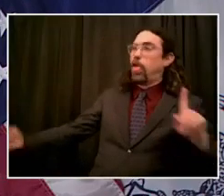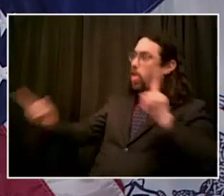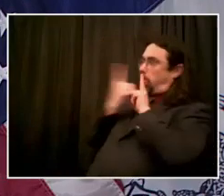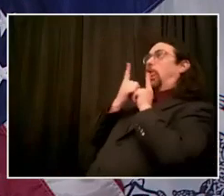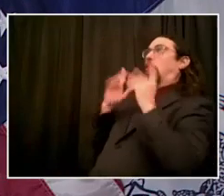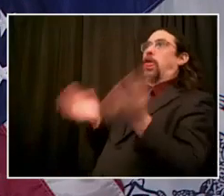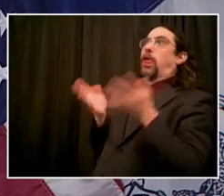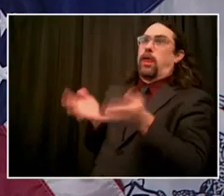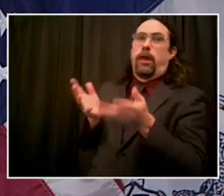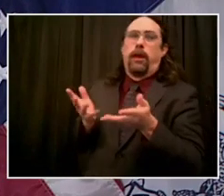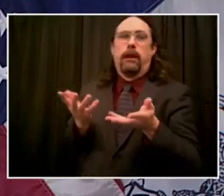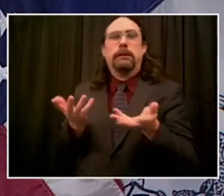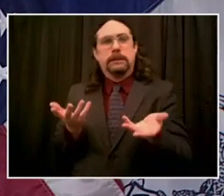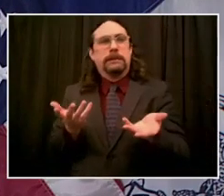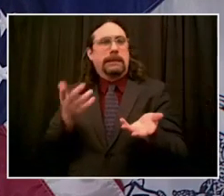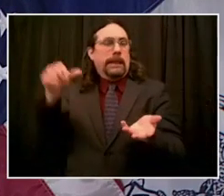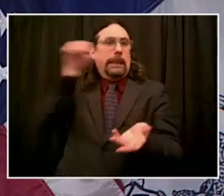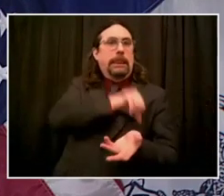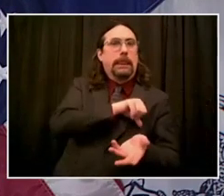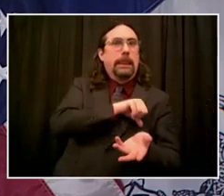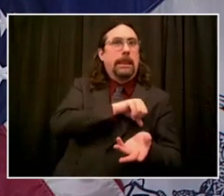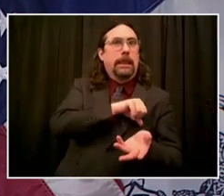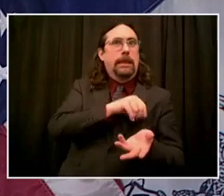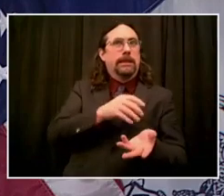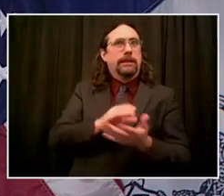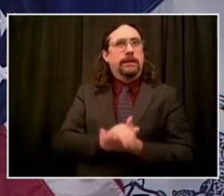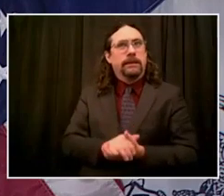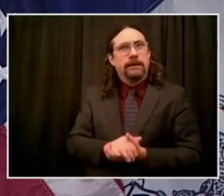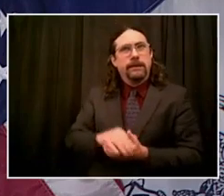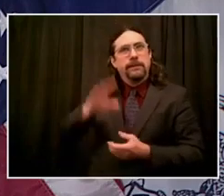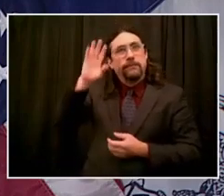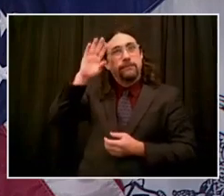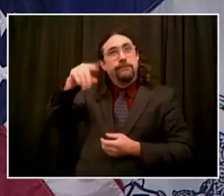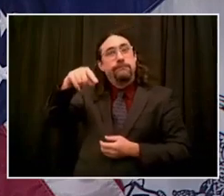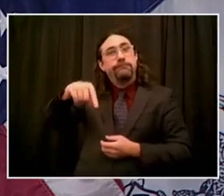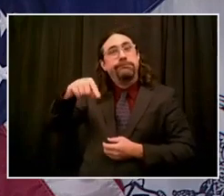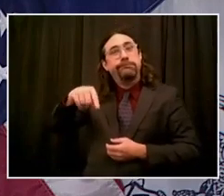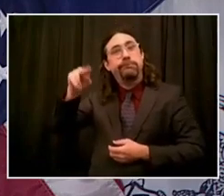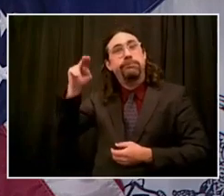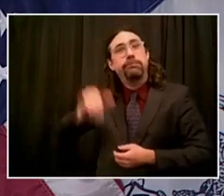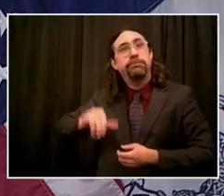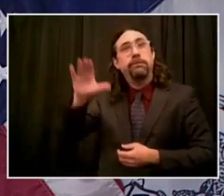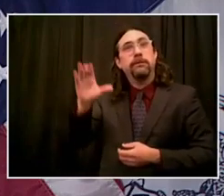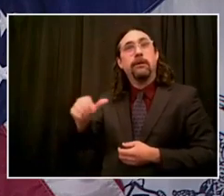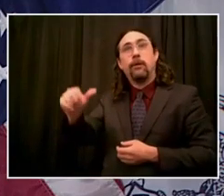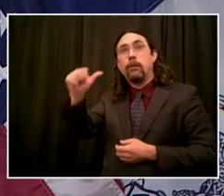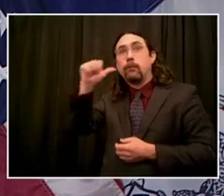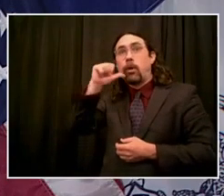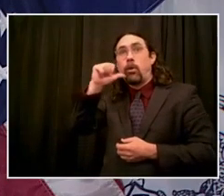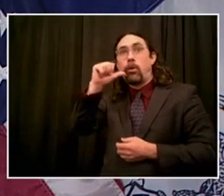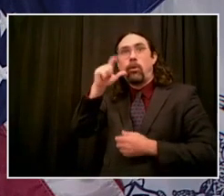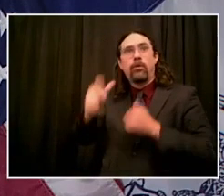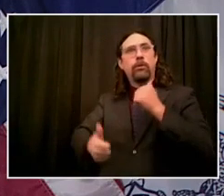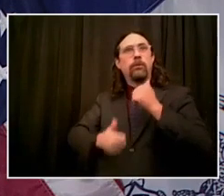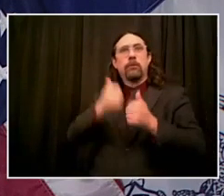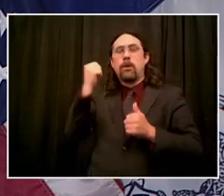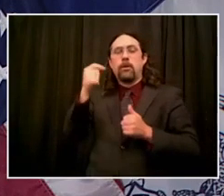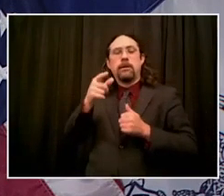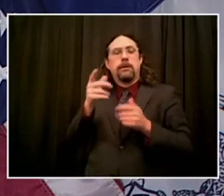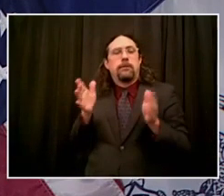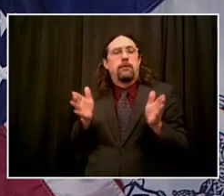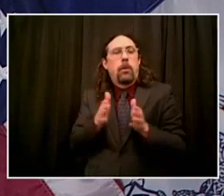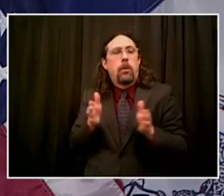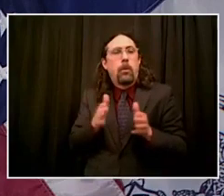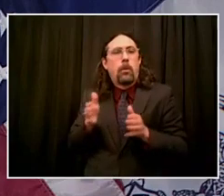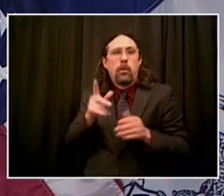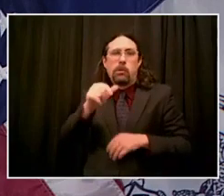influence, they're not going to follow rules as well. But I got to tell you, I think having talked to a lot of people in the restaurant